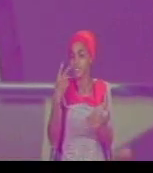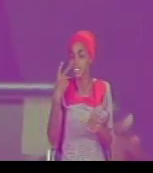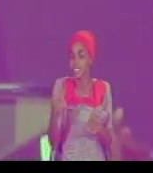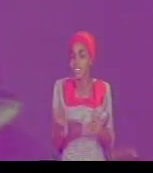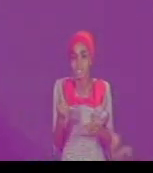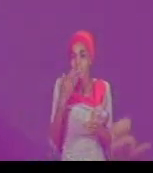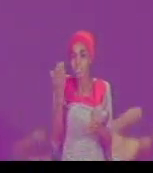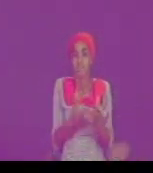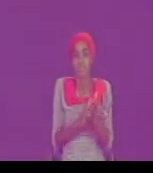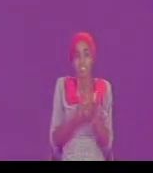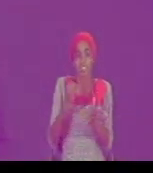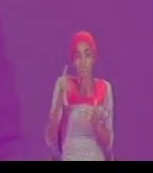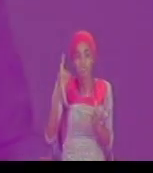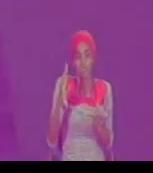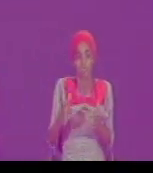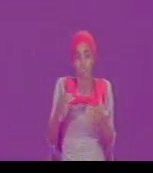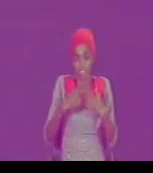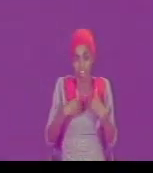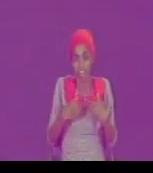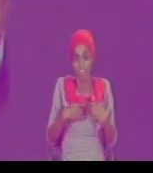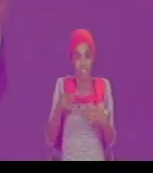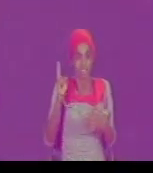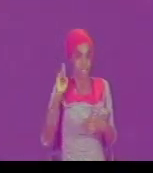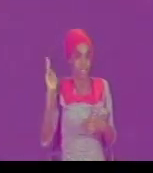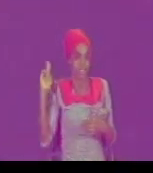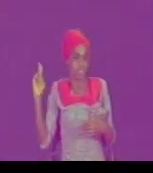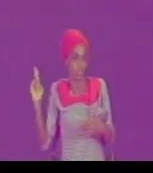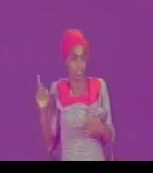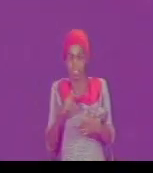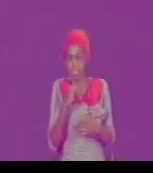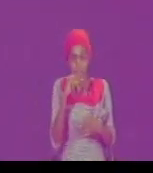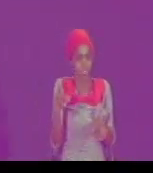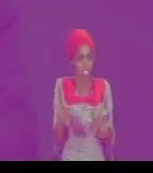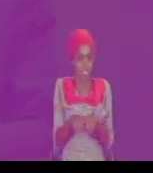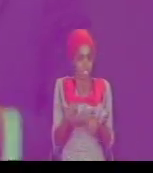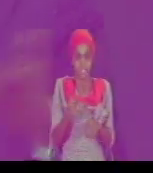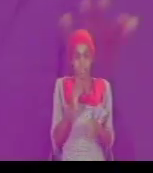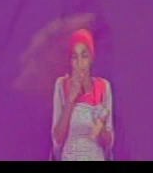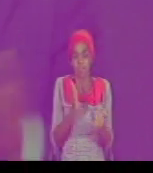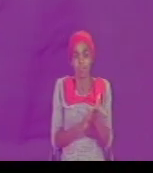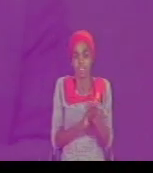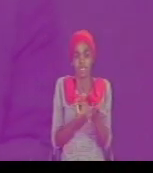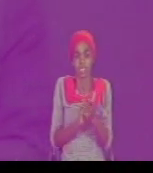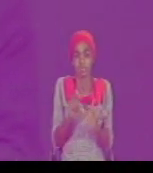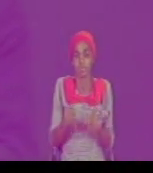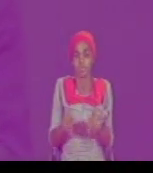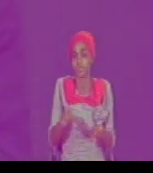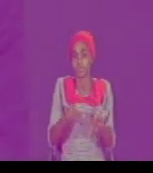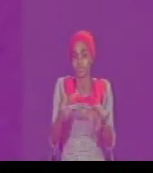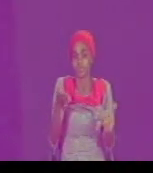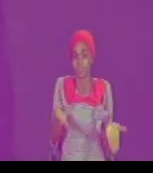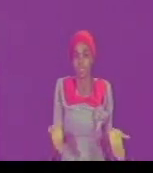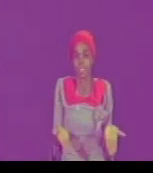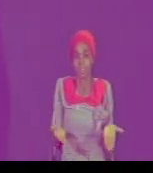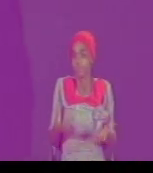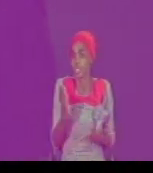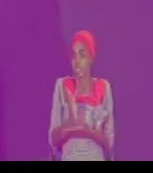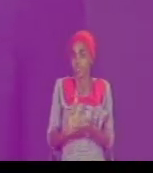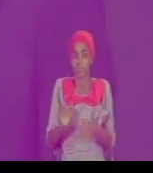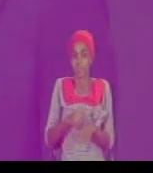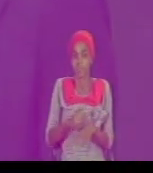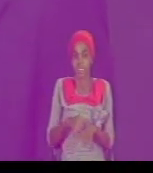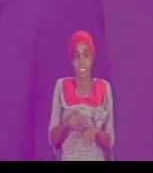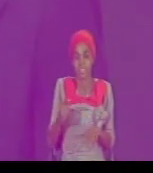just, you know, the praises that people do here. You know, sometimes we have had, you know, the experience. Some